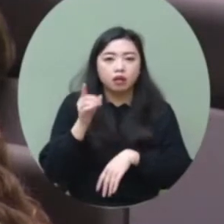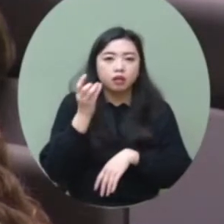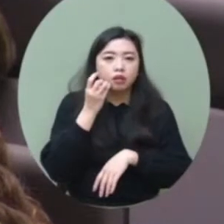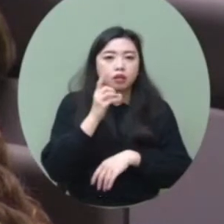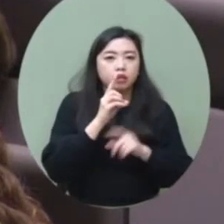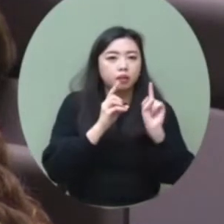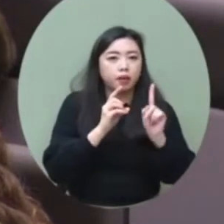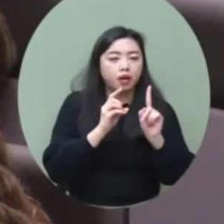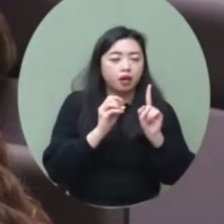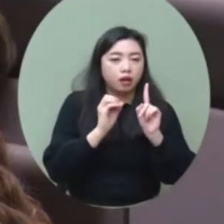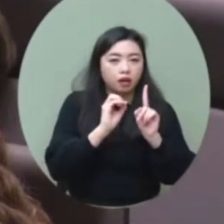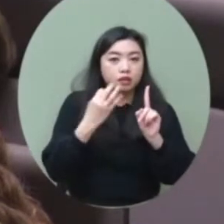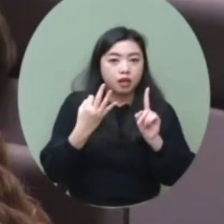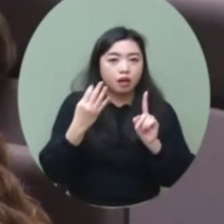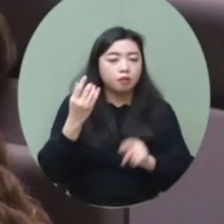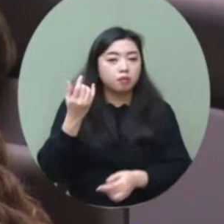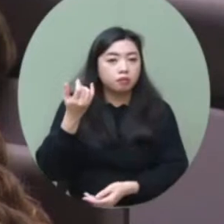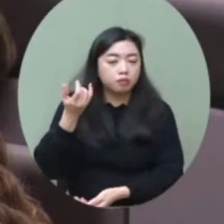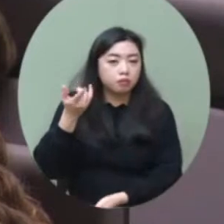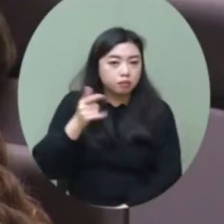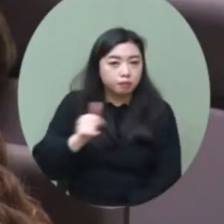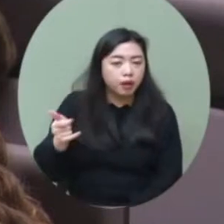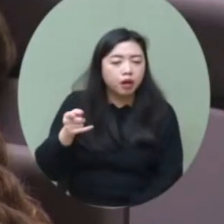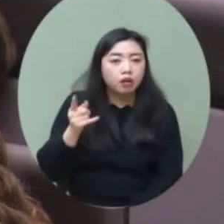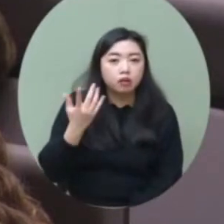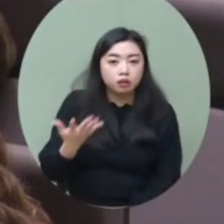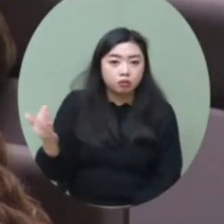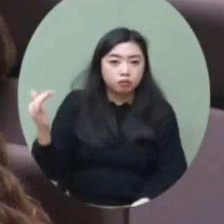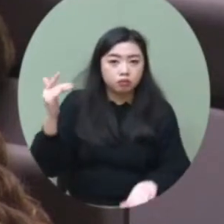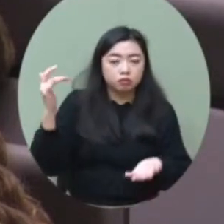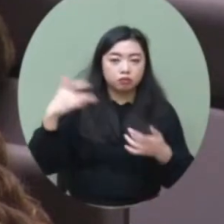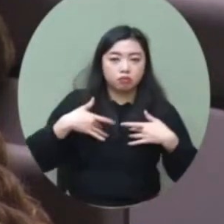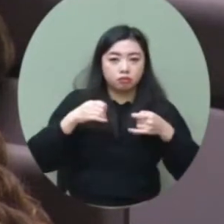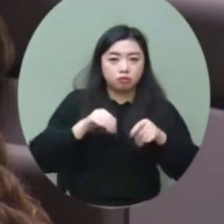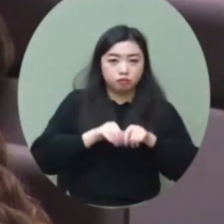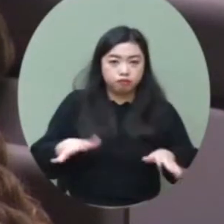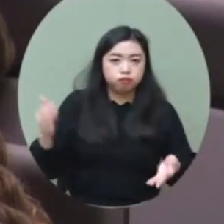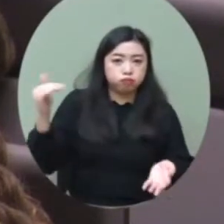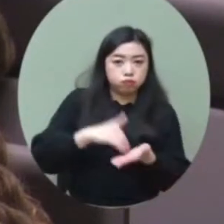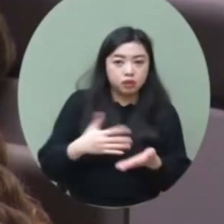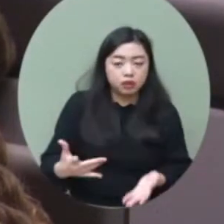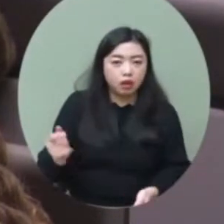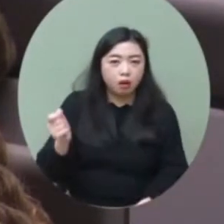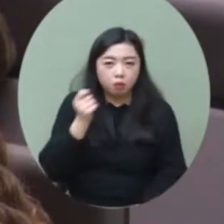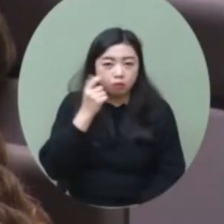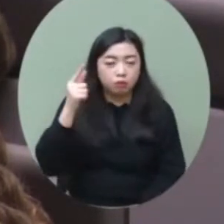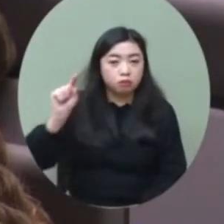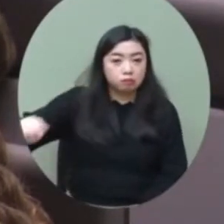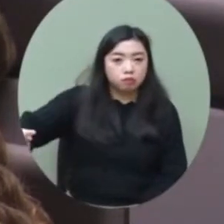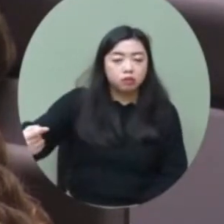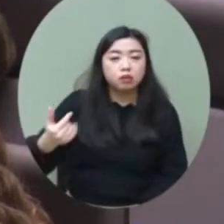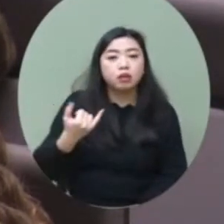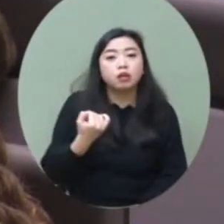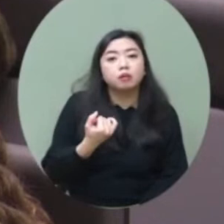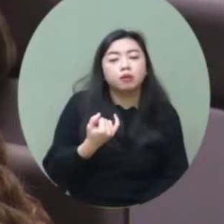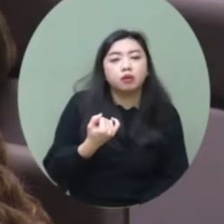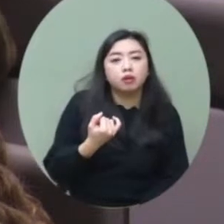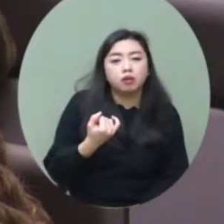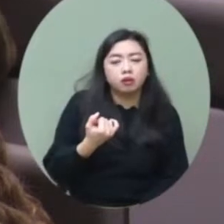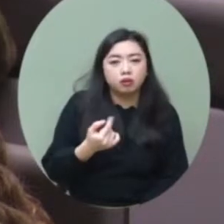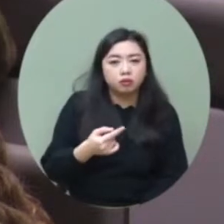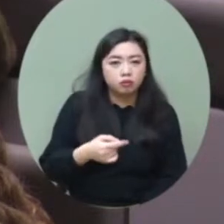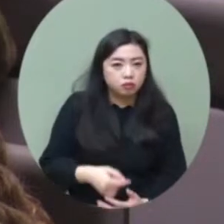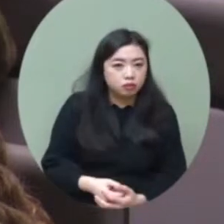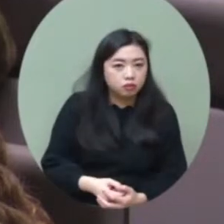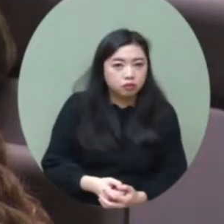And about the 103-year-old deceased patient, is the patient the oldest patient who passed away?